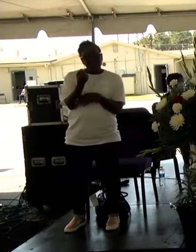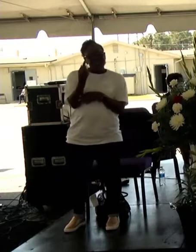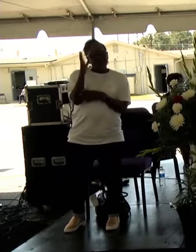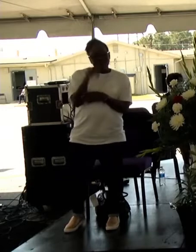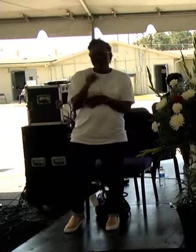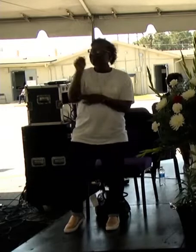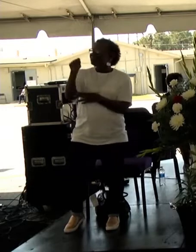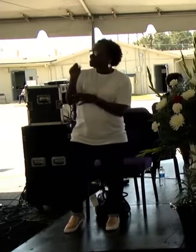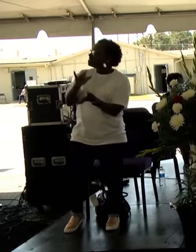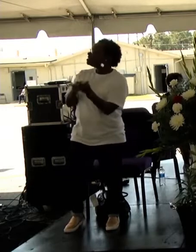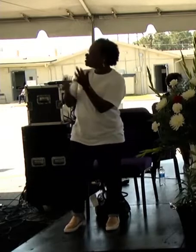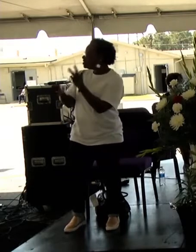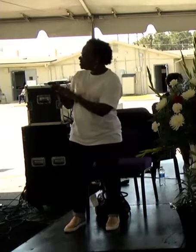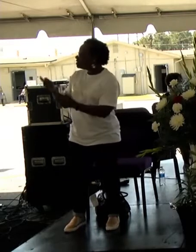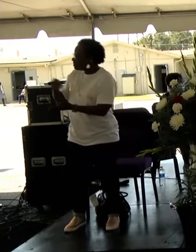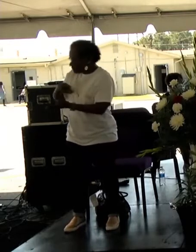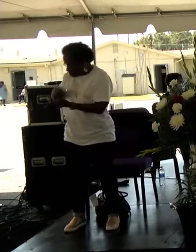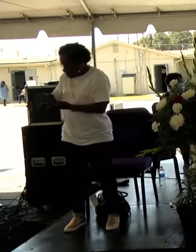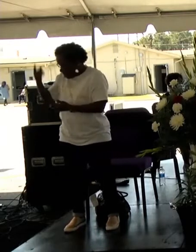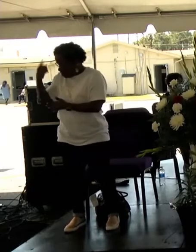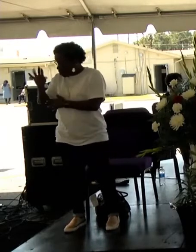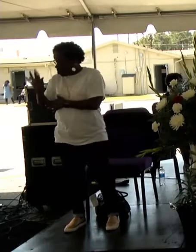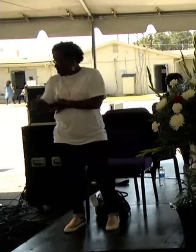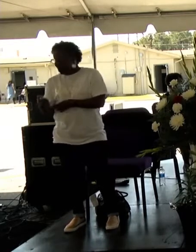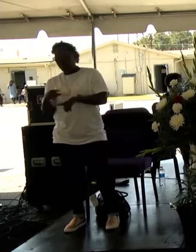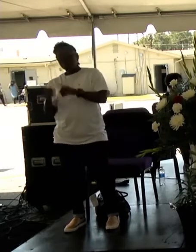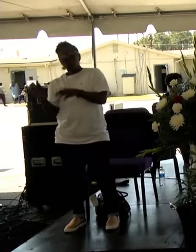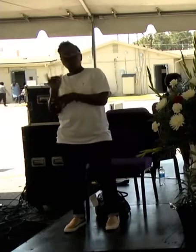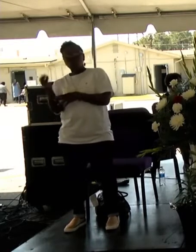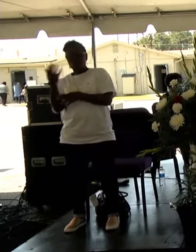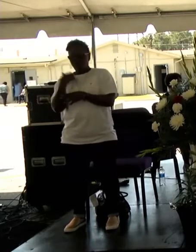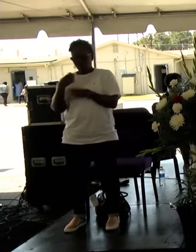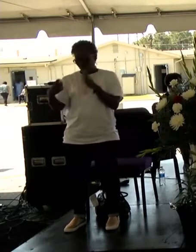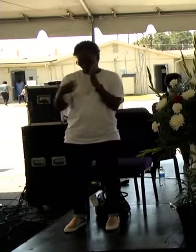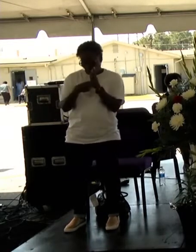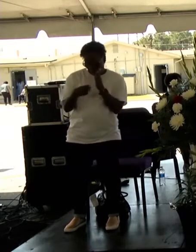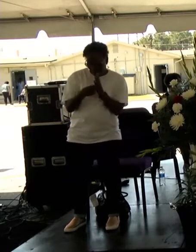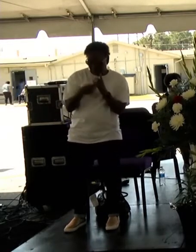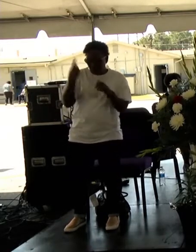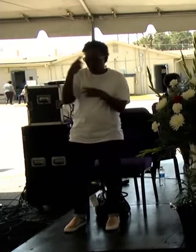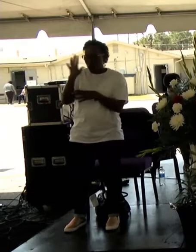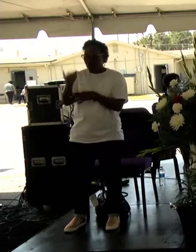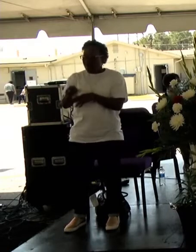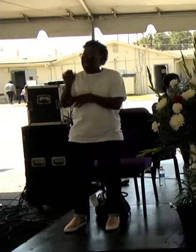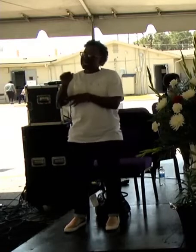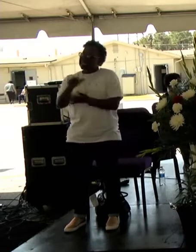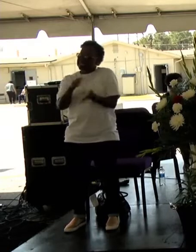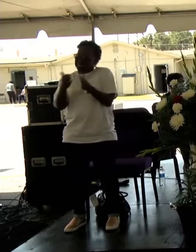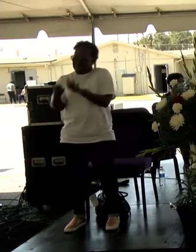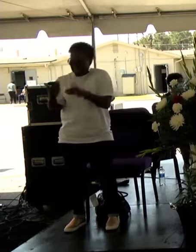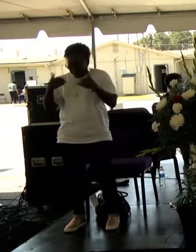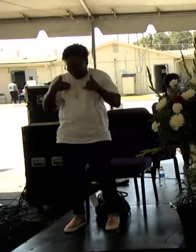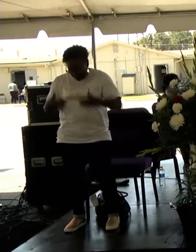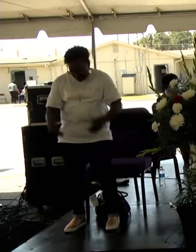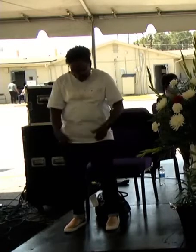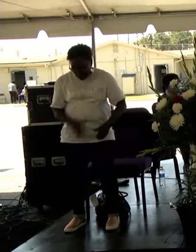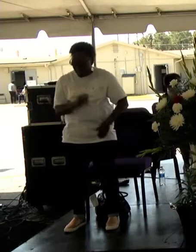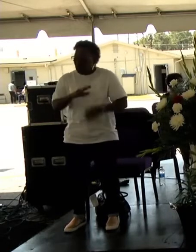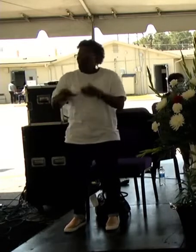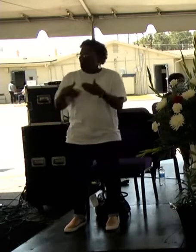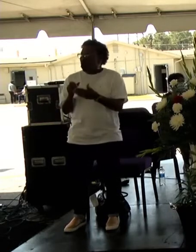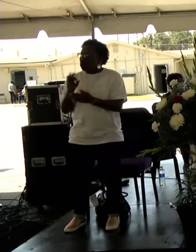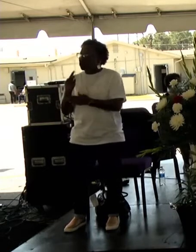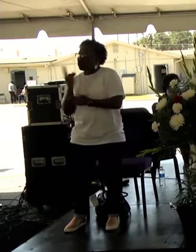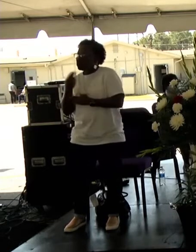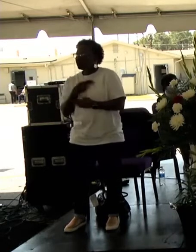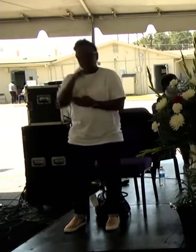Jesus paid the price, but there's a cost for the resurrection. There's a cost that, yes, he paid his physical life, and all of us have to be